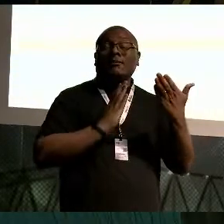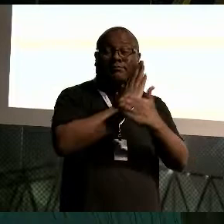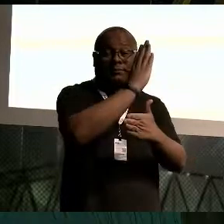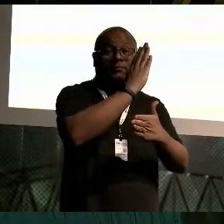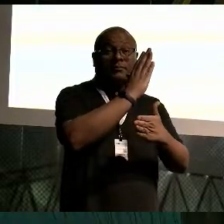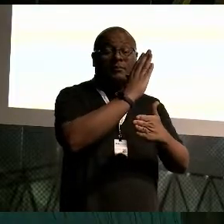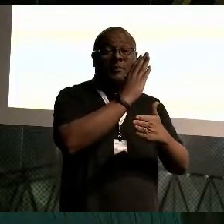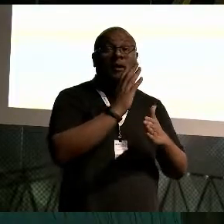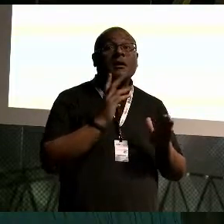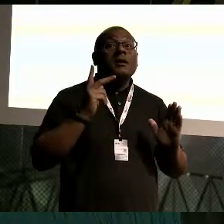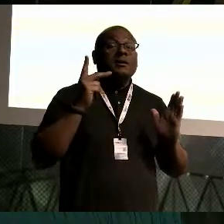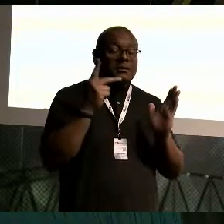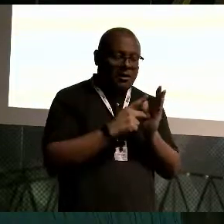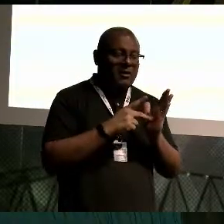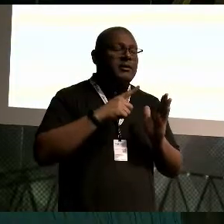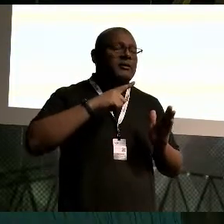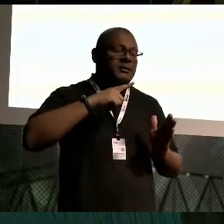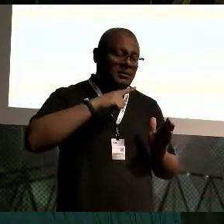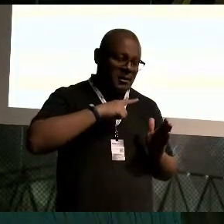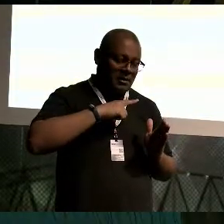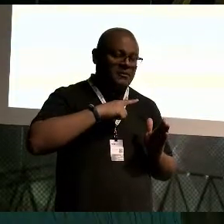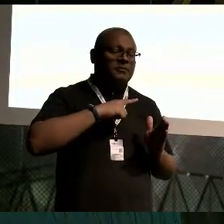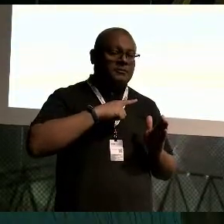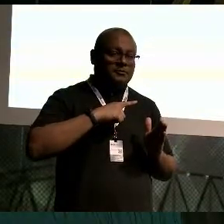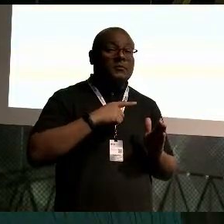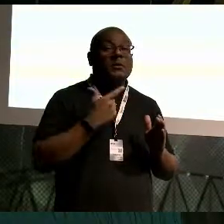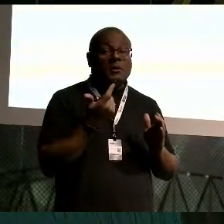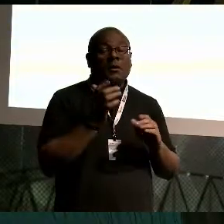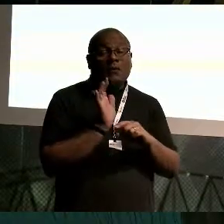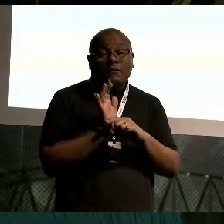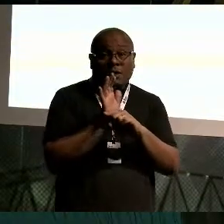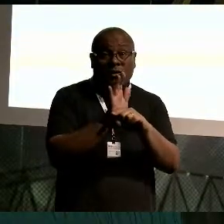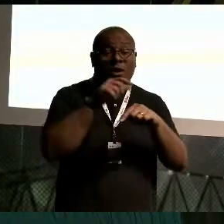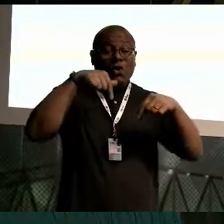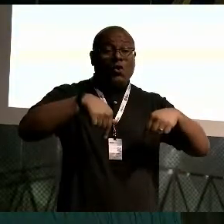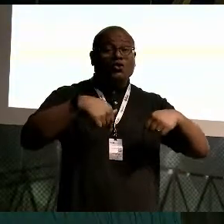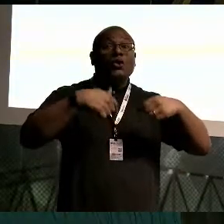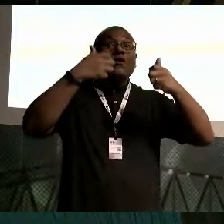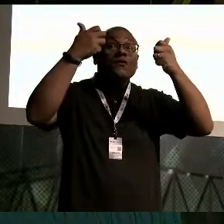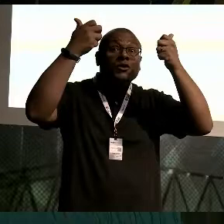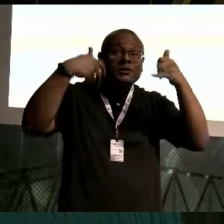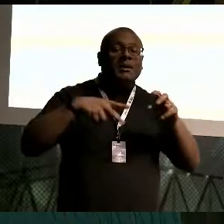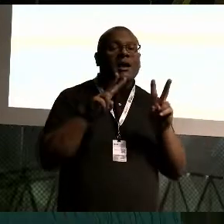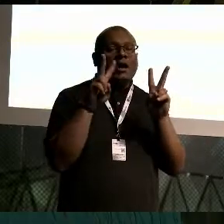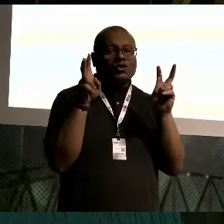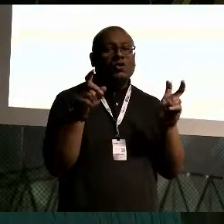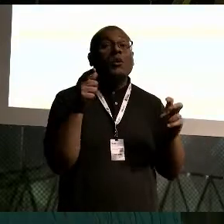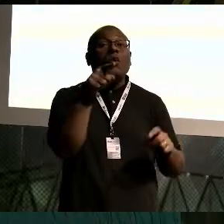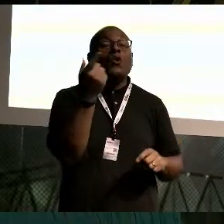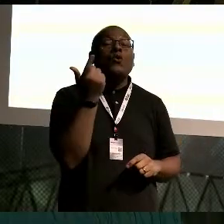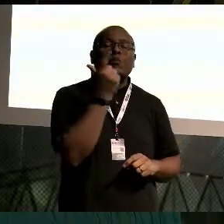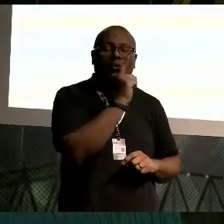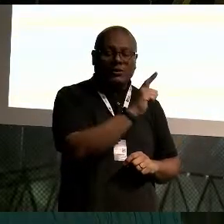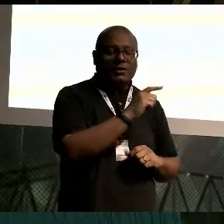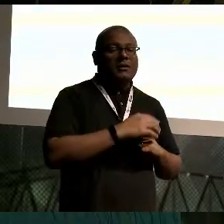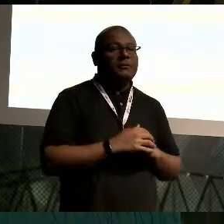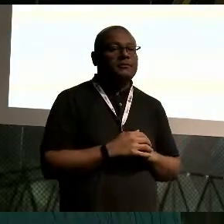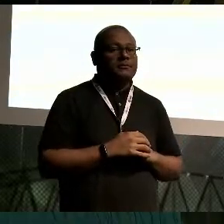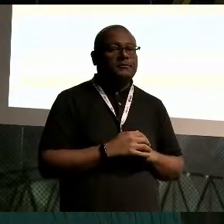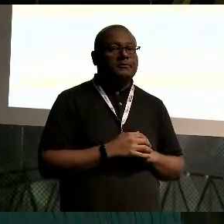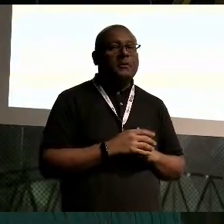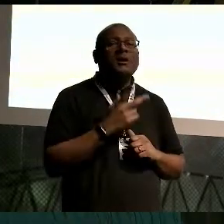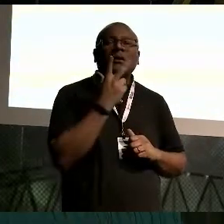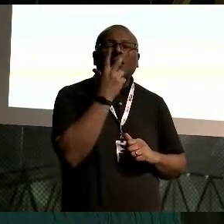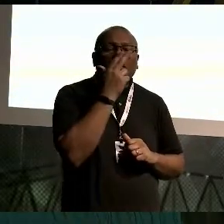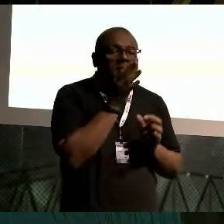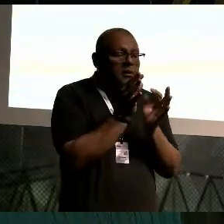And there's actually a pattern called Saga pattern that helps for this that we'll talk about. So as you can see in this